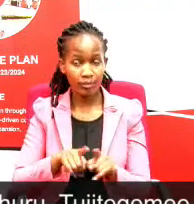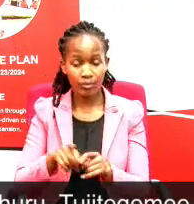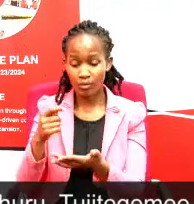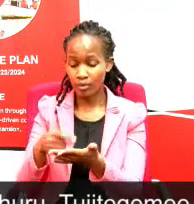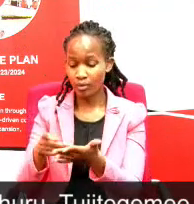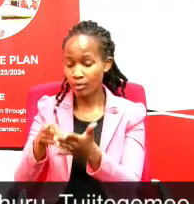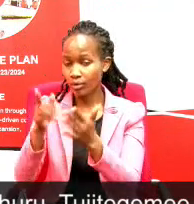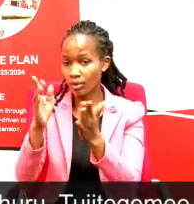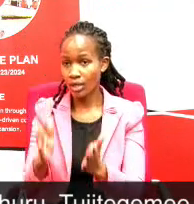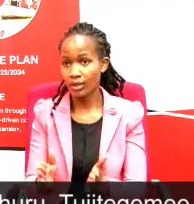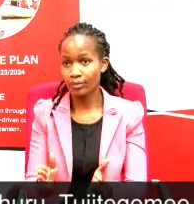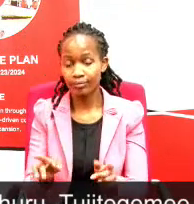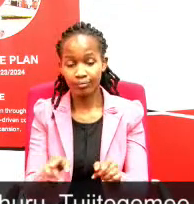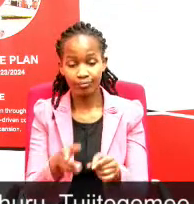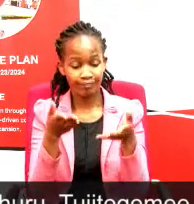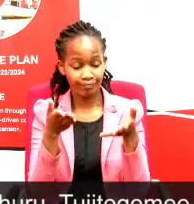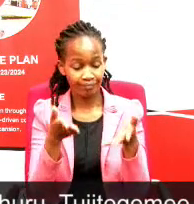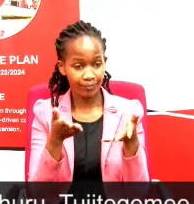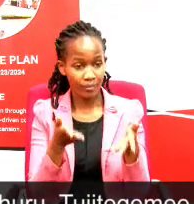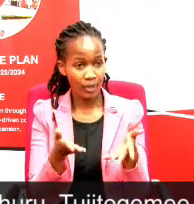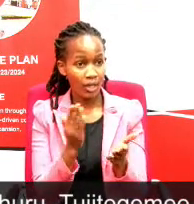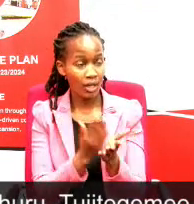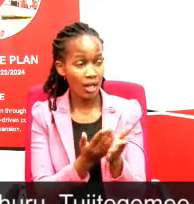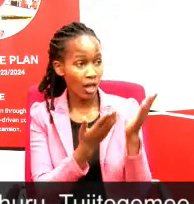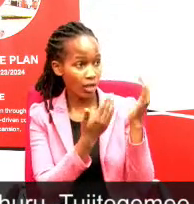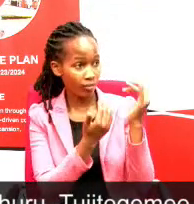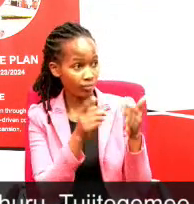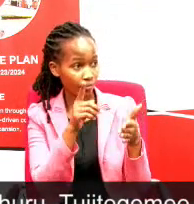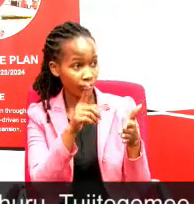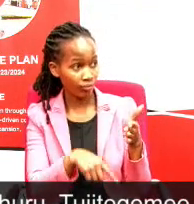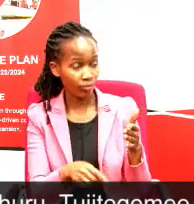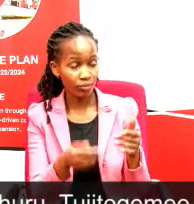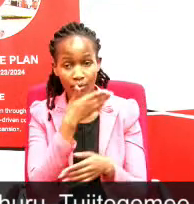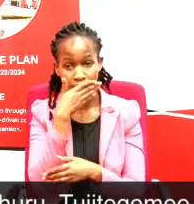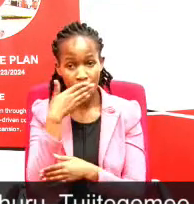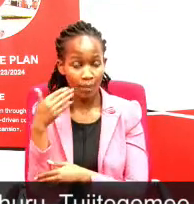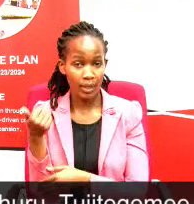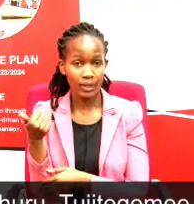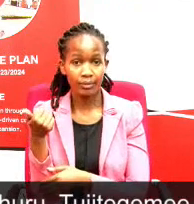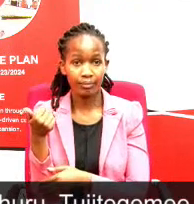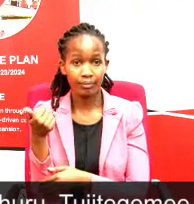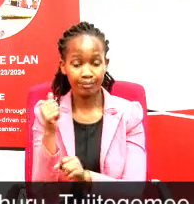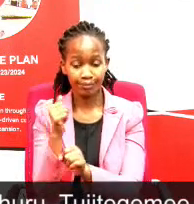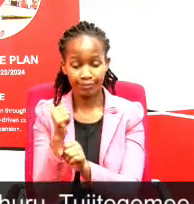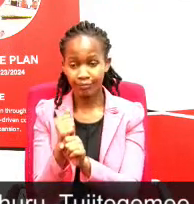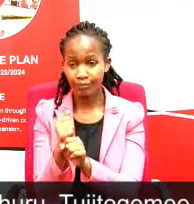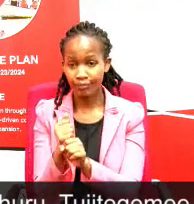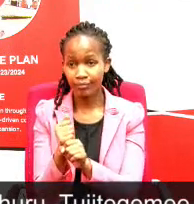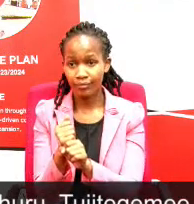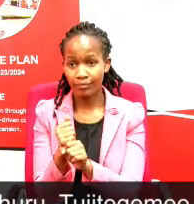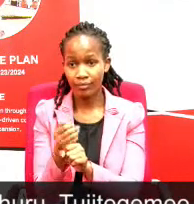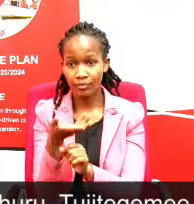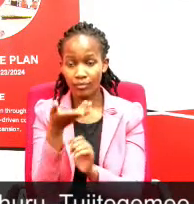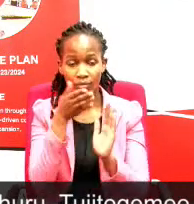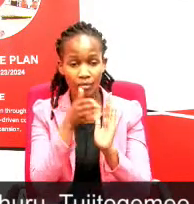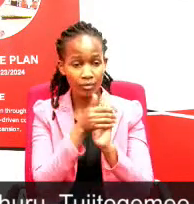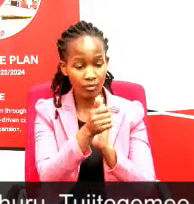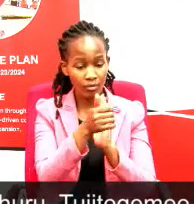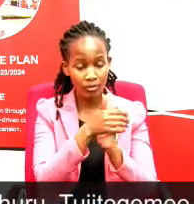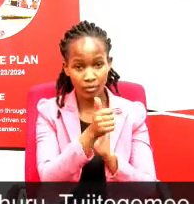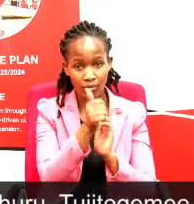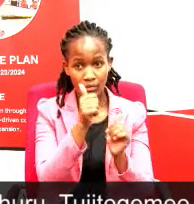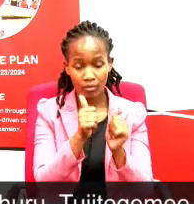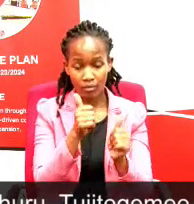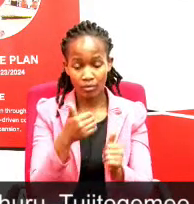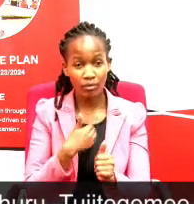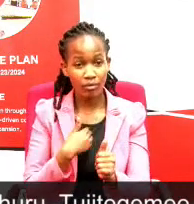taxpayers. And here, the expected output is better productivity as a result of the skill sets, as